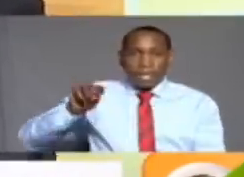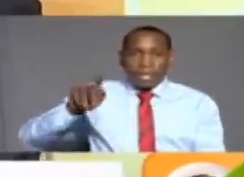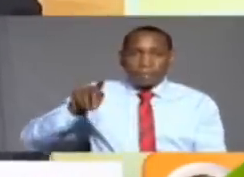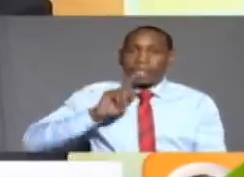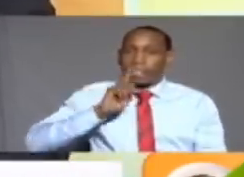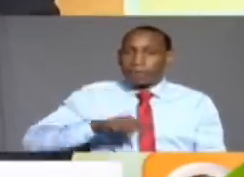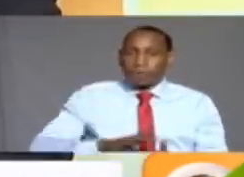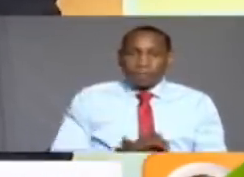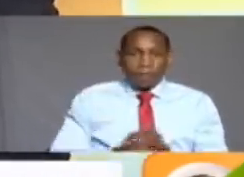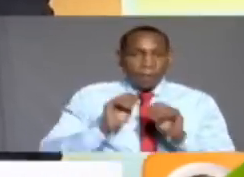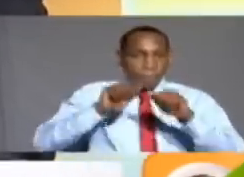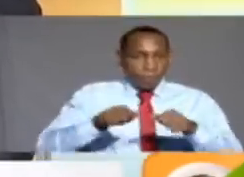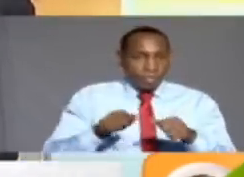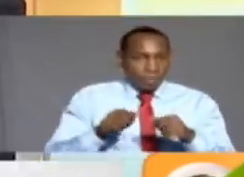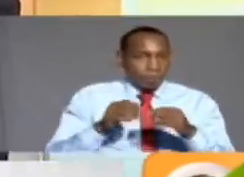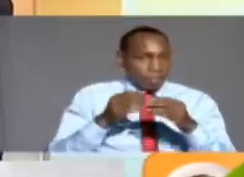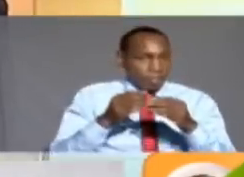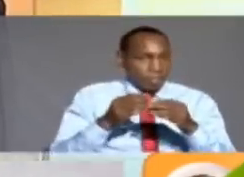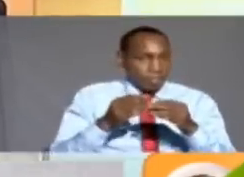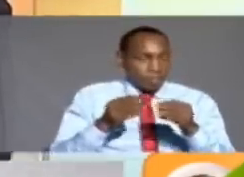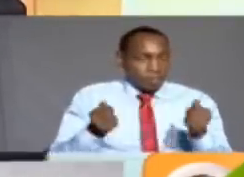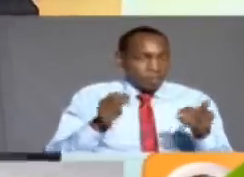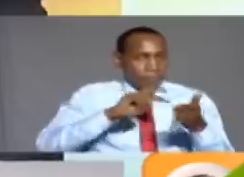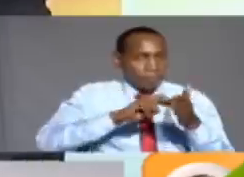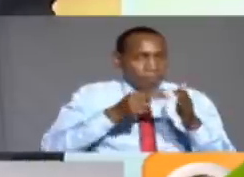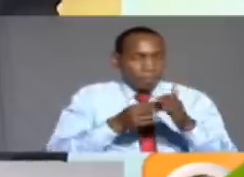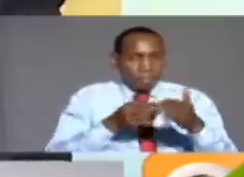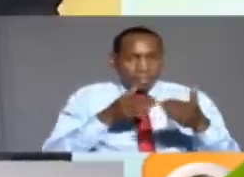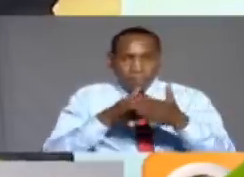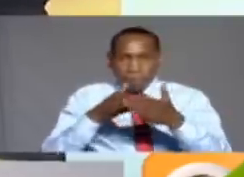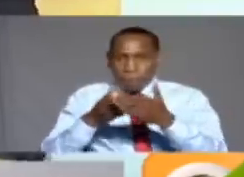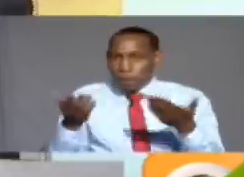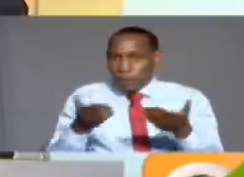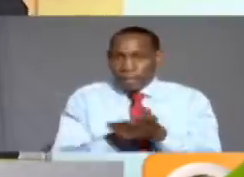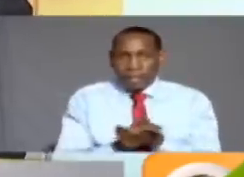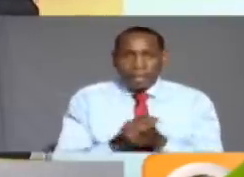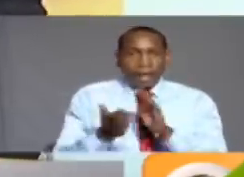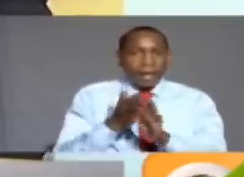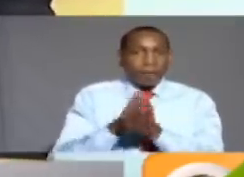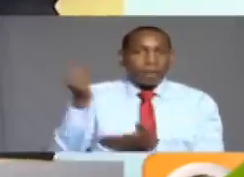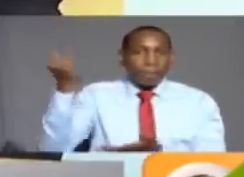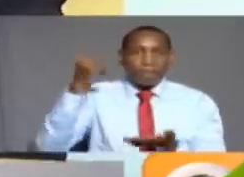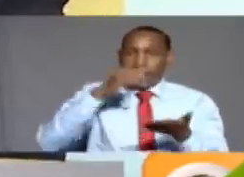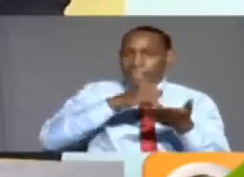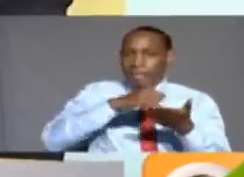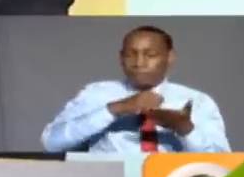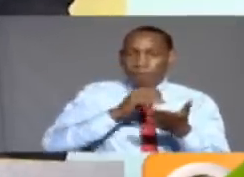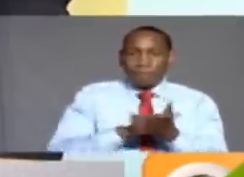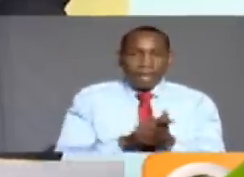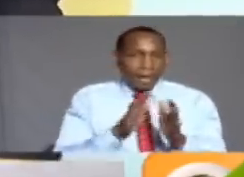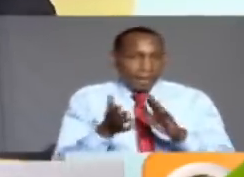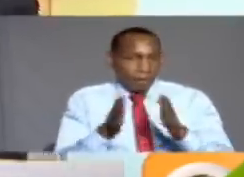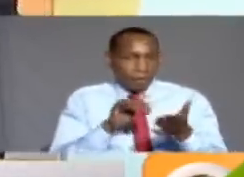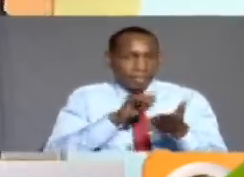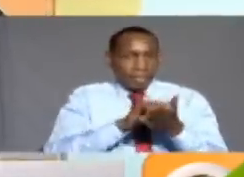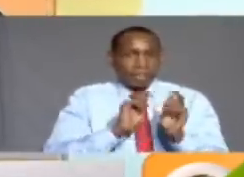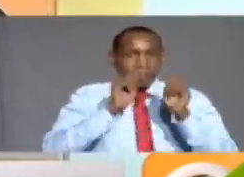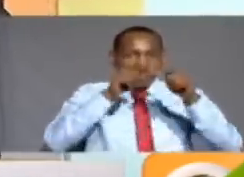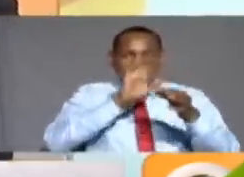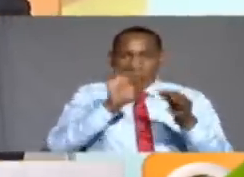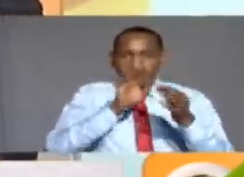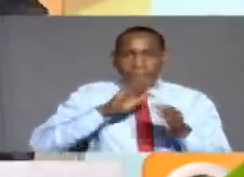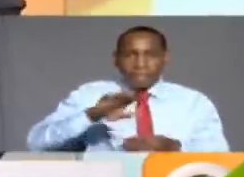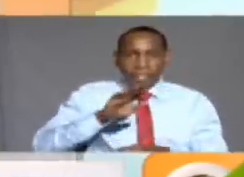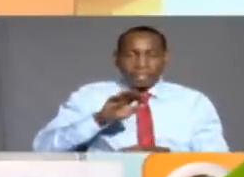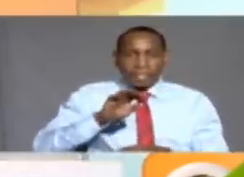able to unclog where these projects are getting stuck. Yes, exactly. And then we would not politicize these projects. It would not look like they are going to a certain place